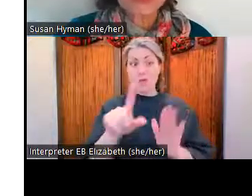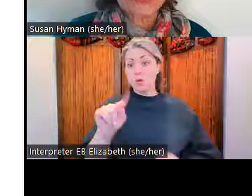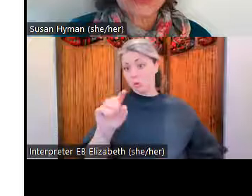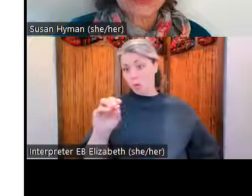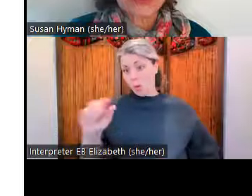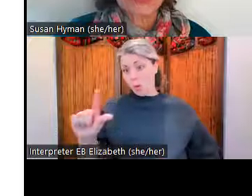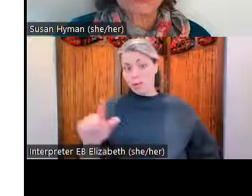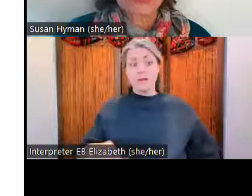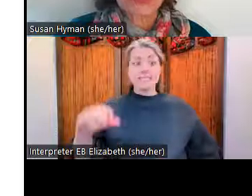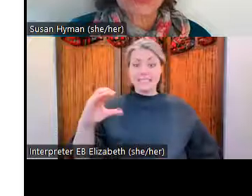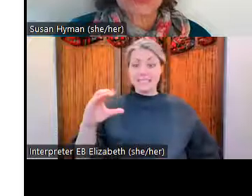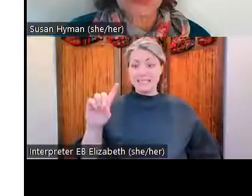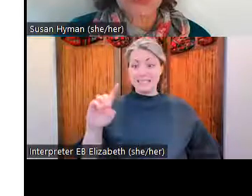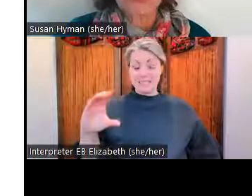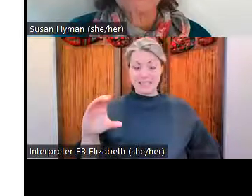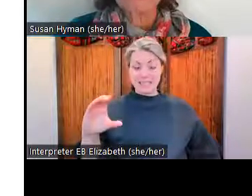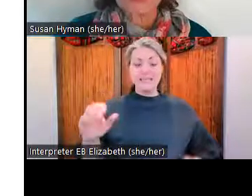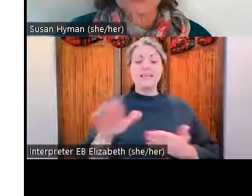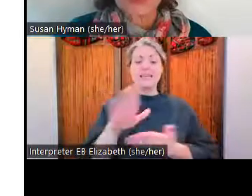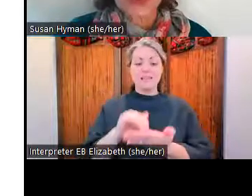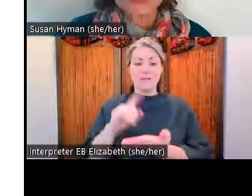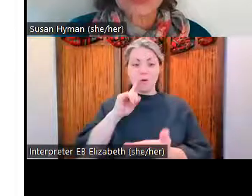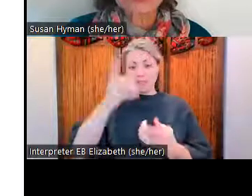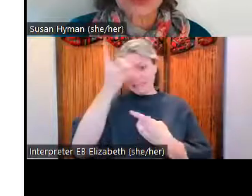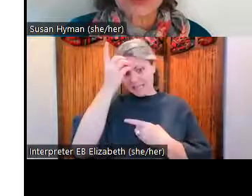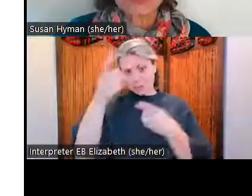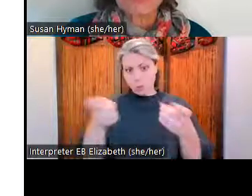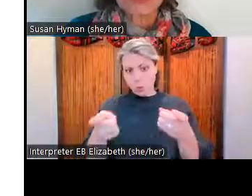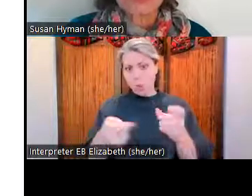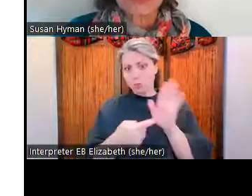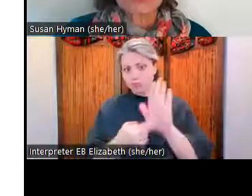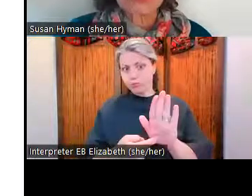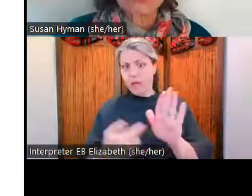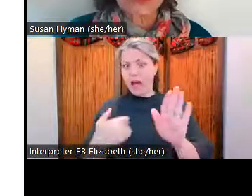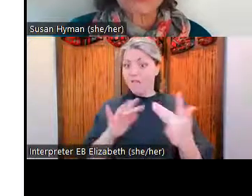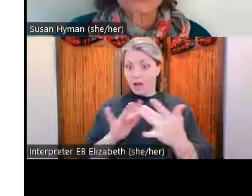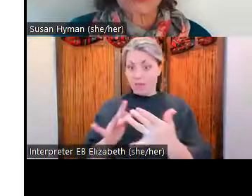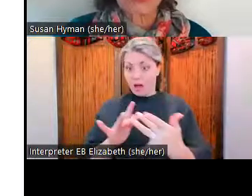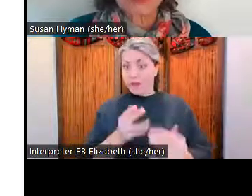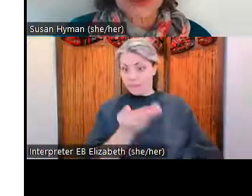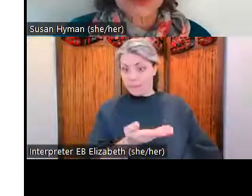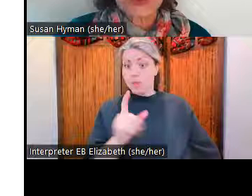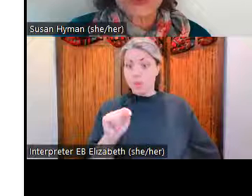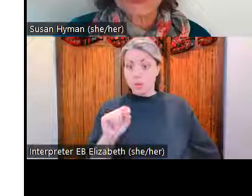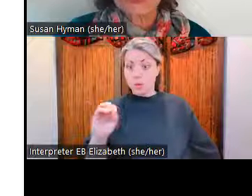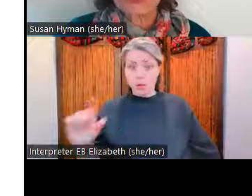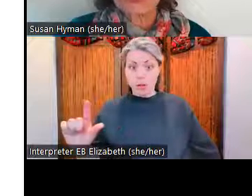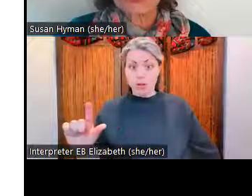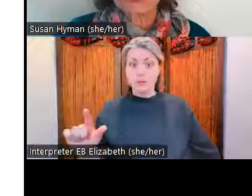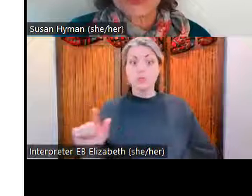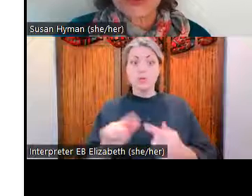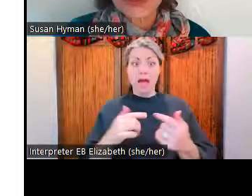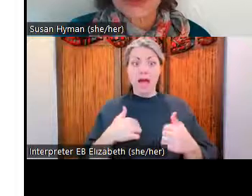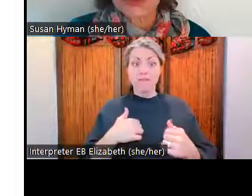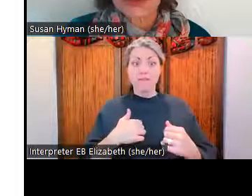the CDC, the Center for Disease Control, has online that look at social milestones. It's in the